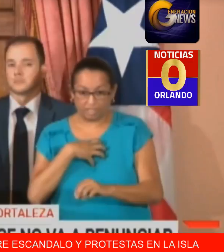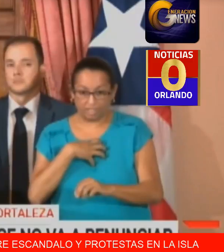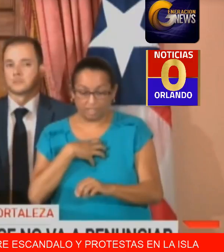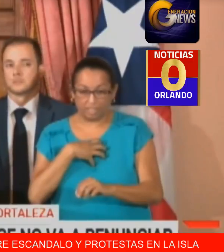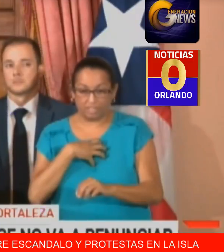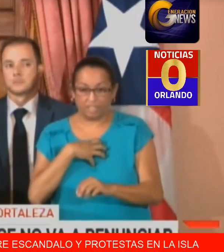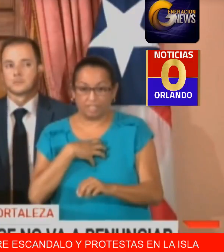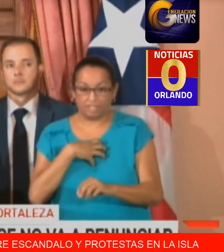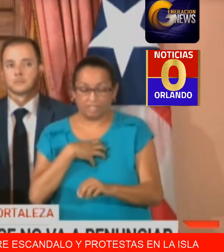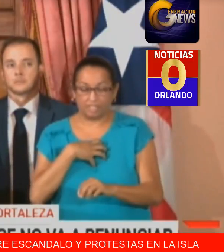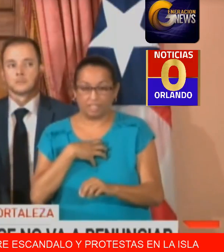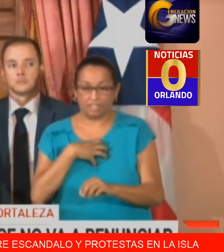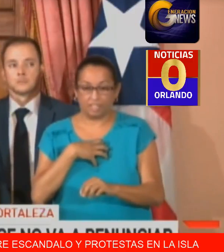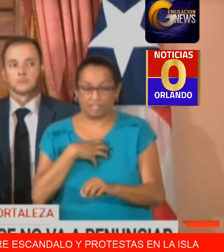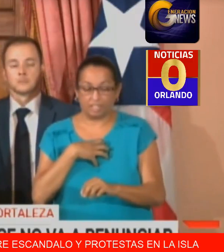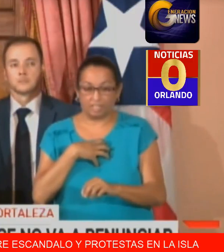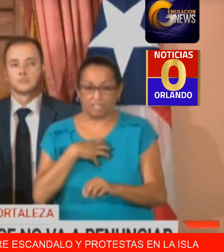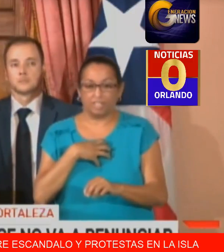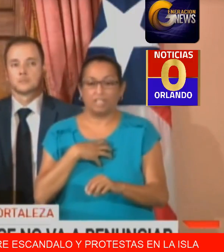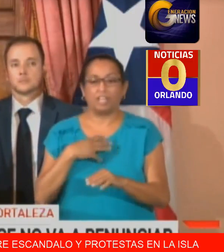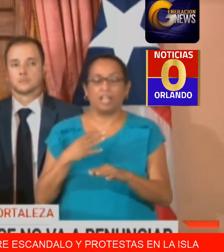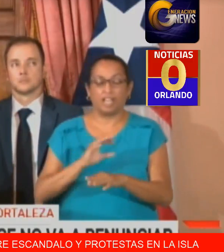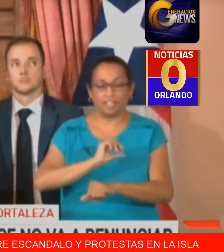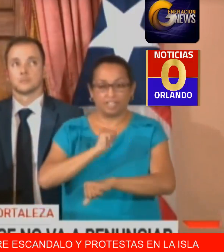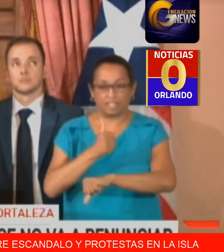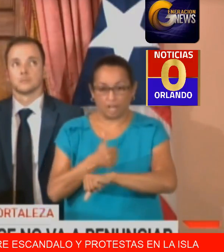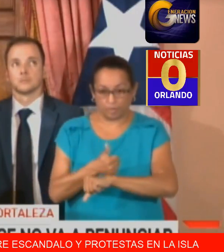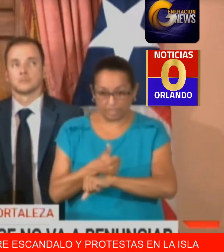again, he has established